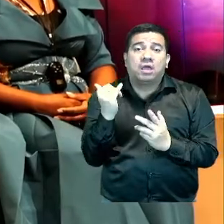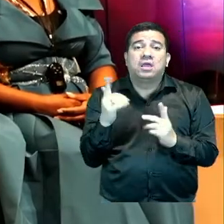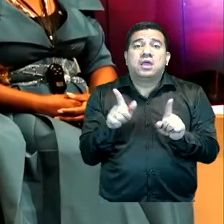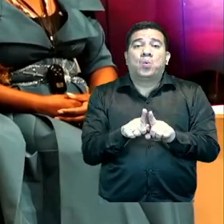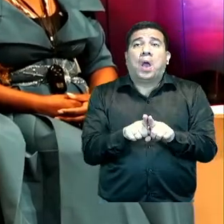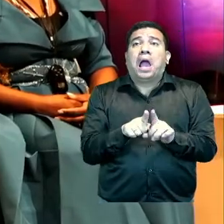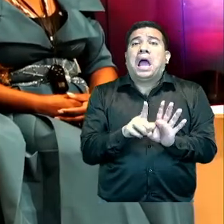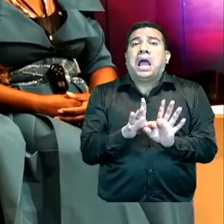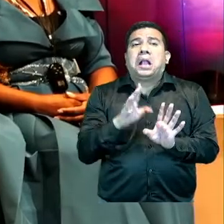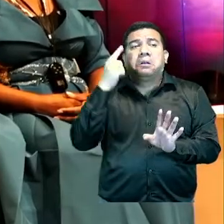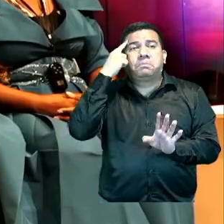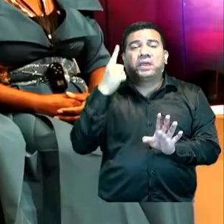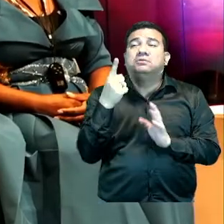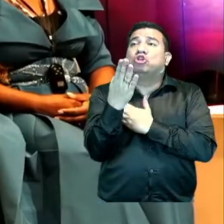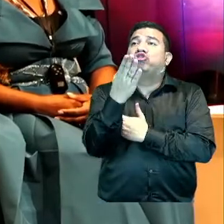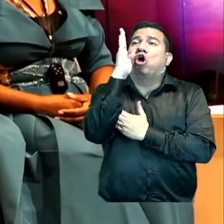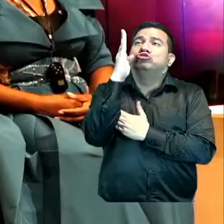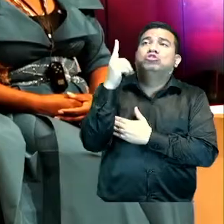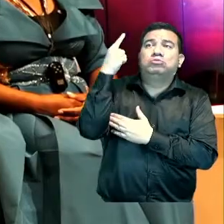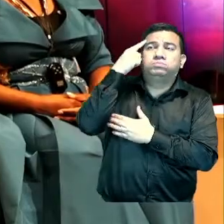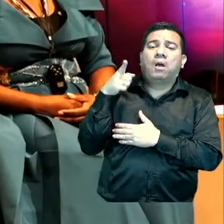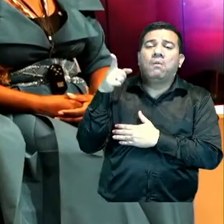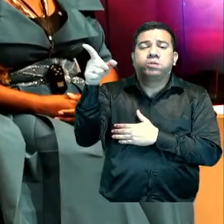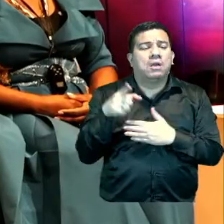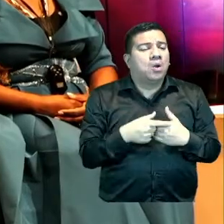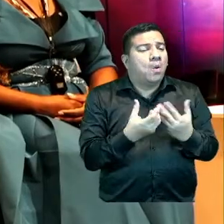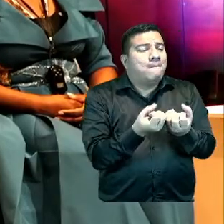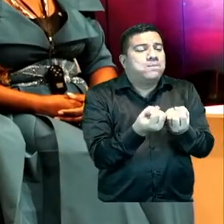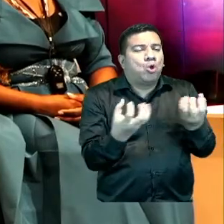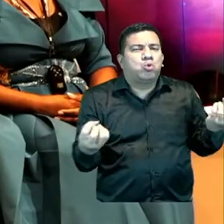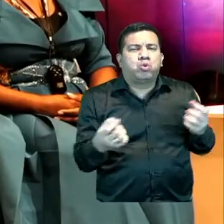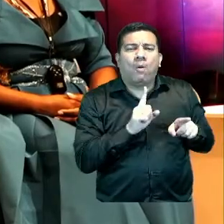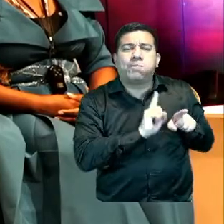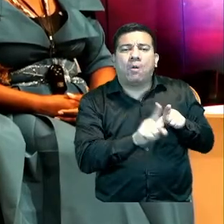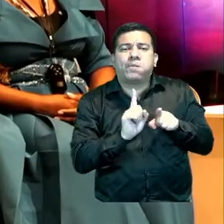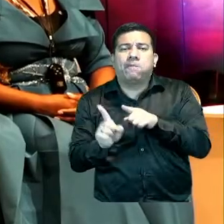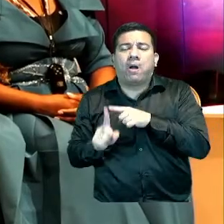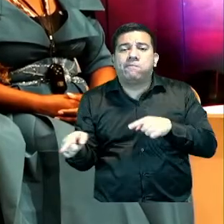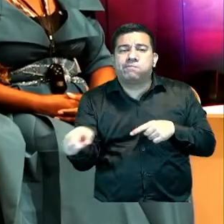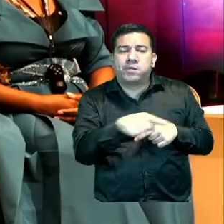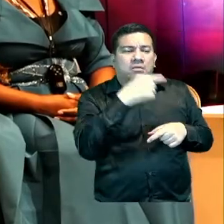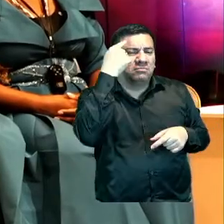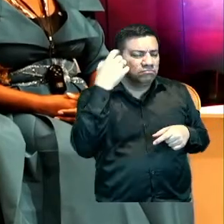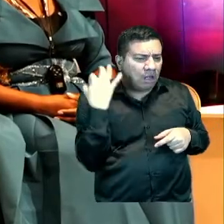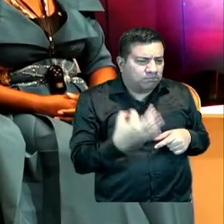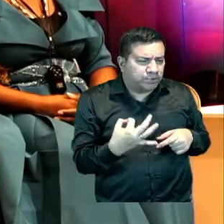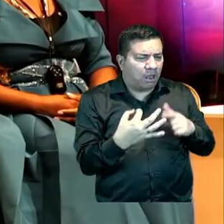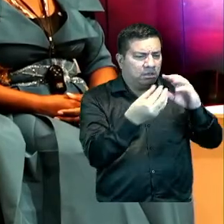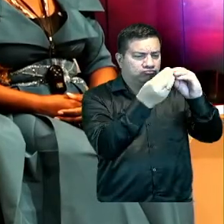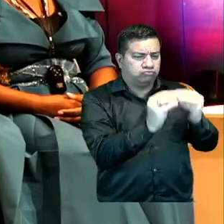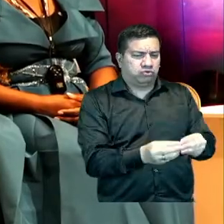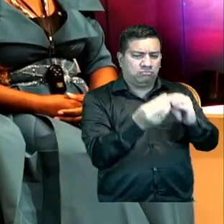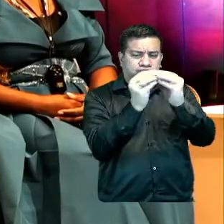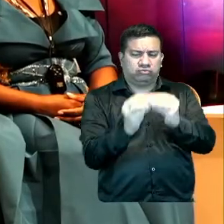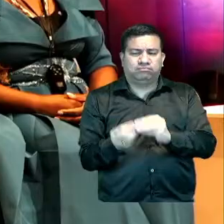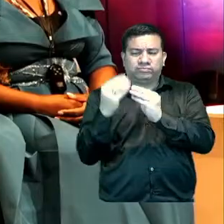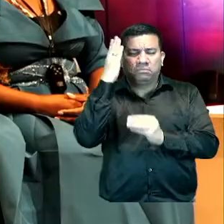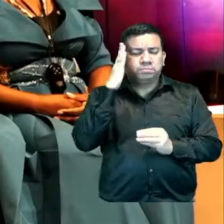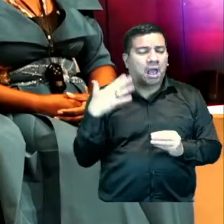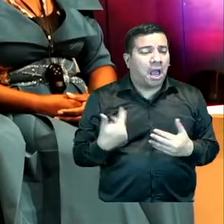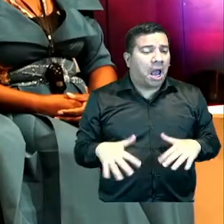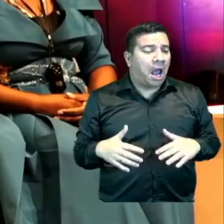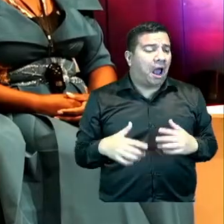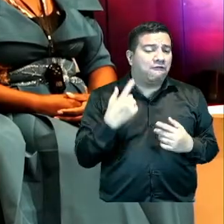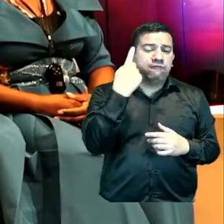did not used to exist because God was missing the